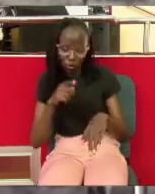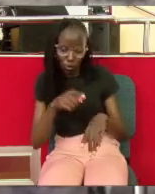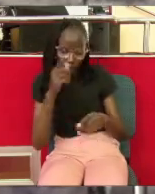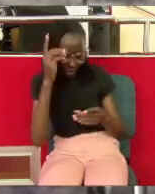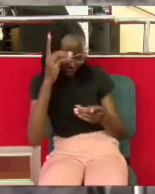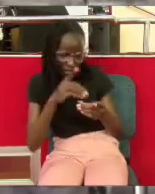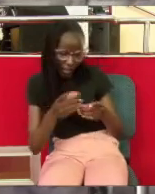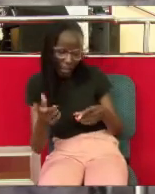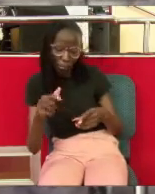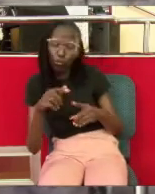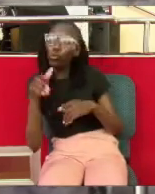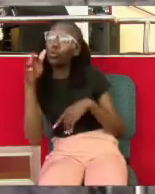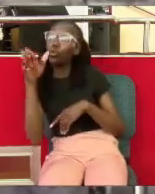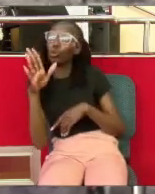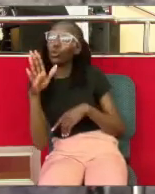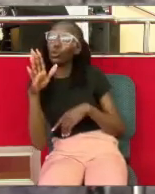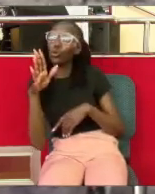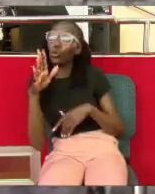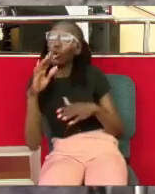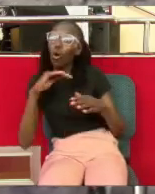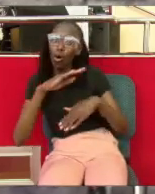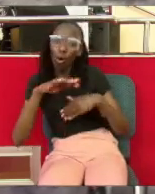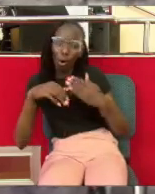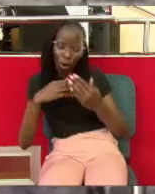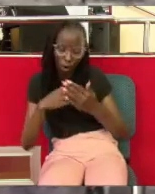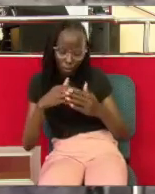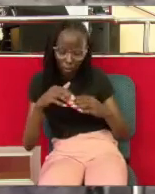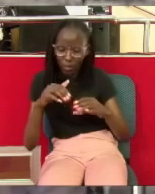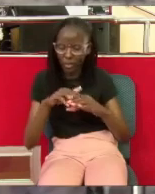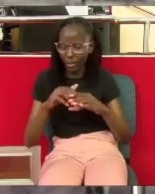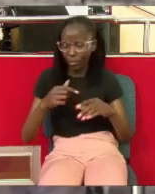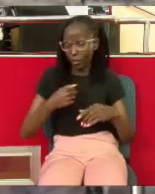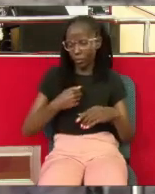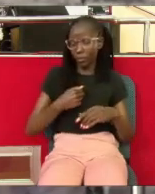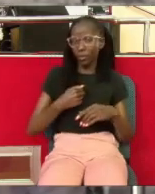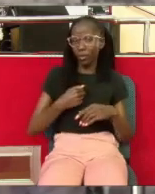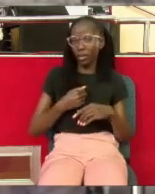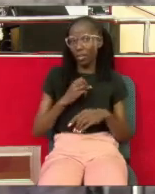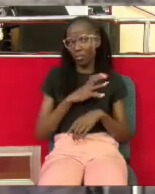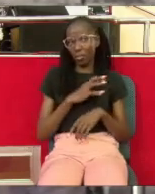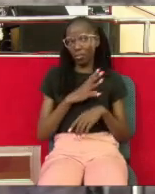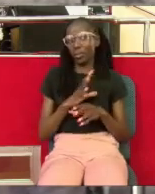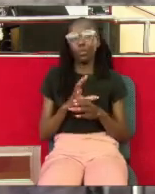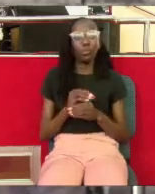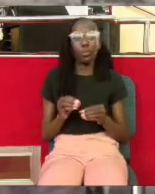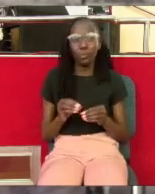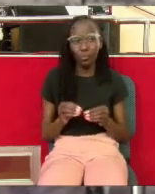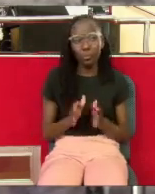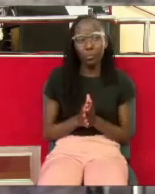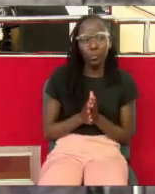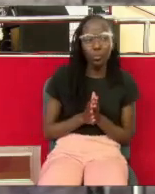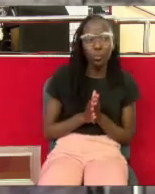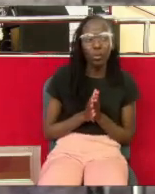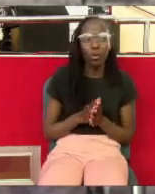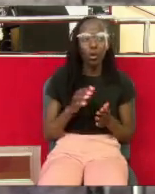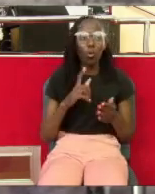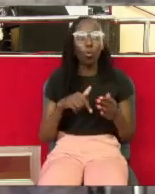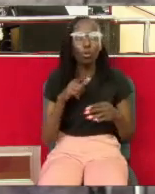he says, those that are in me are not condemned. What manner of